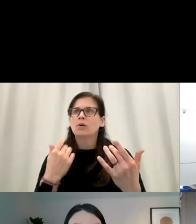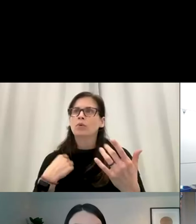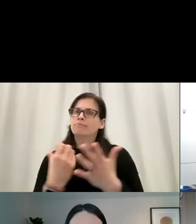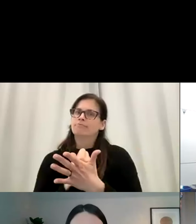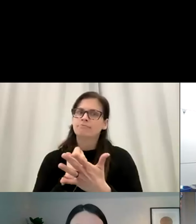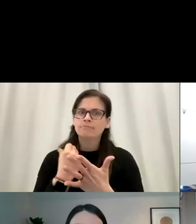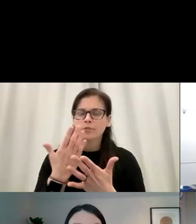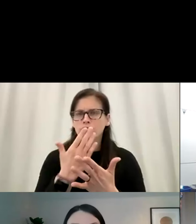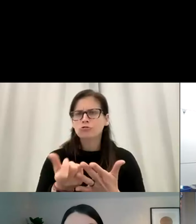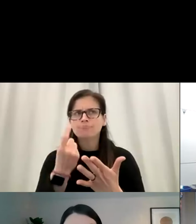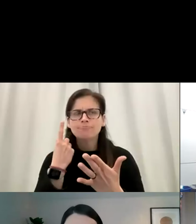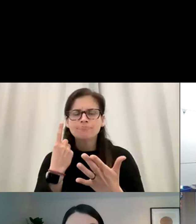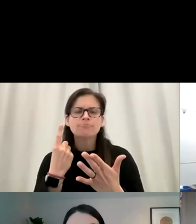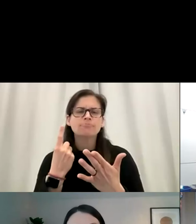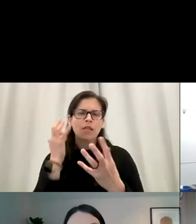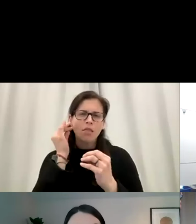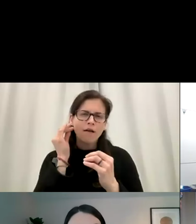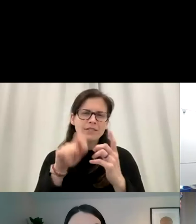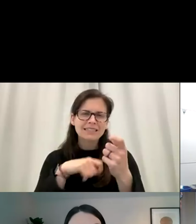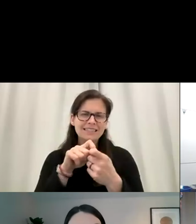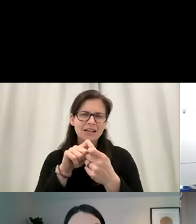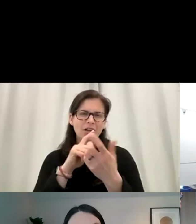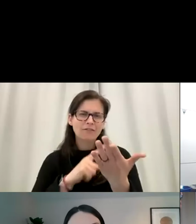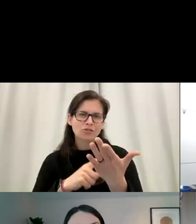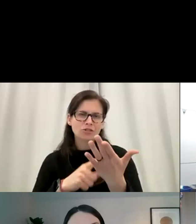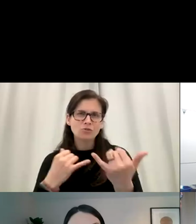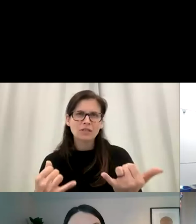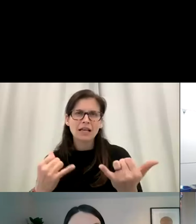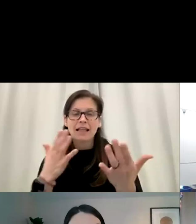an insightful and thoughtful and detailed conversation today. So